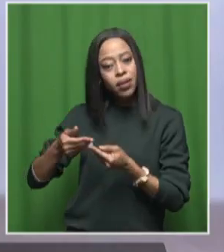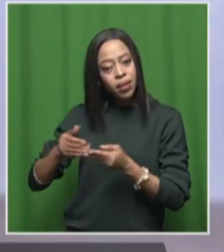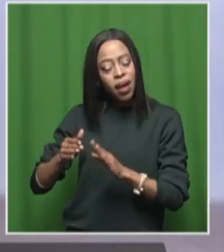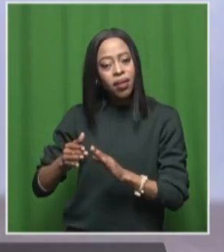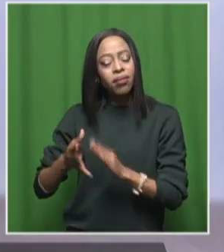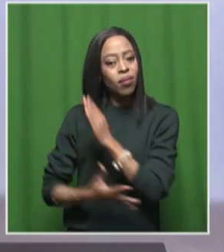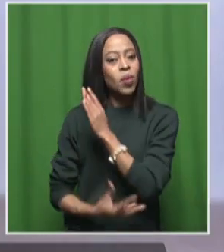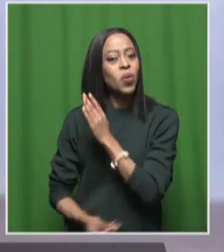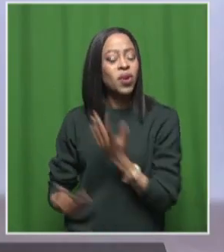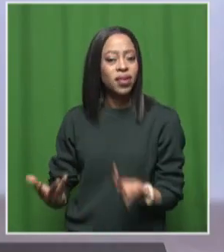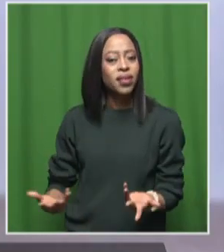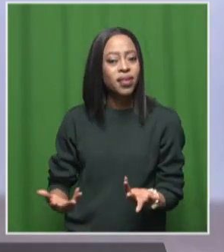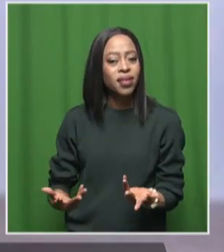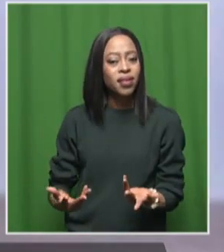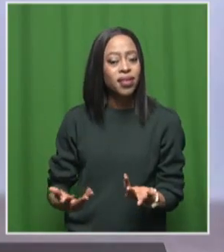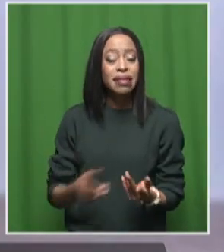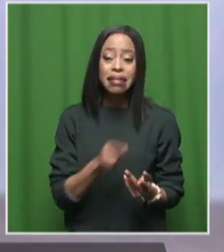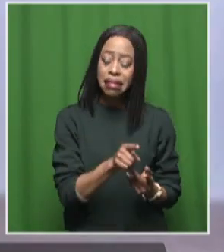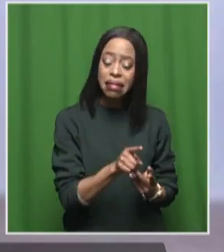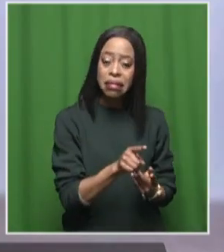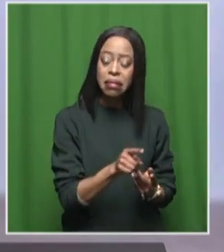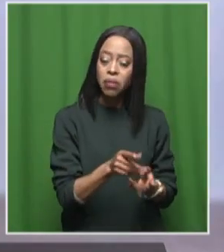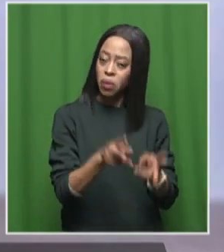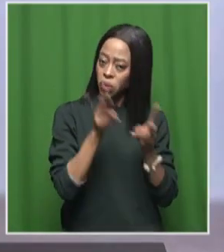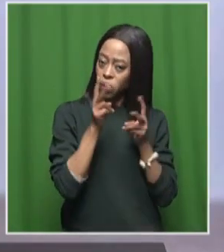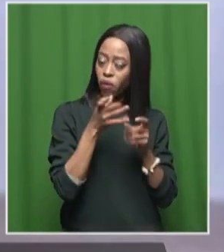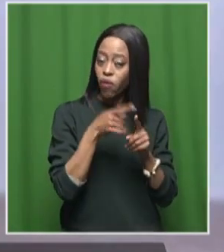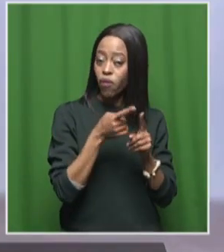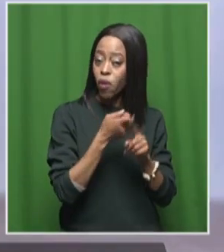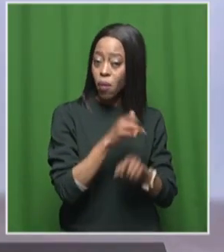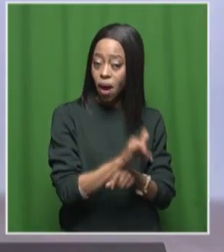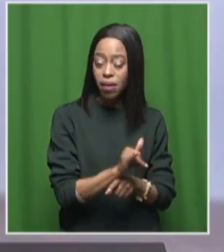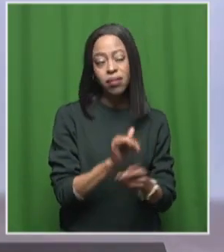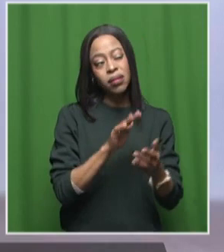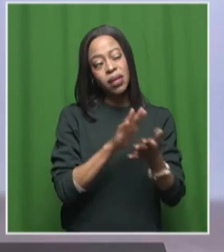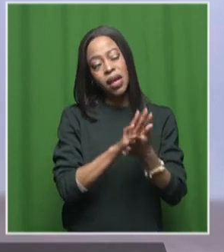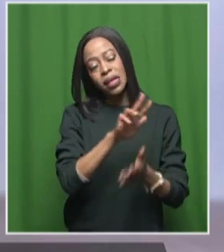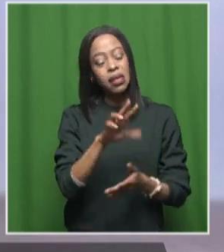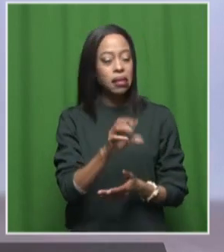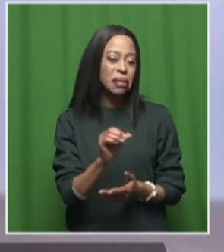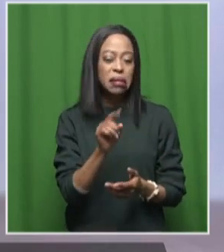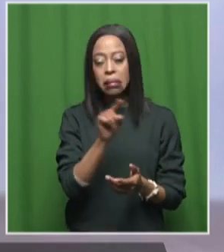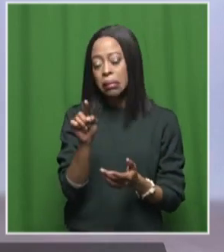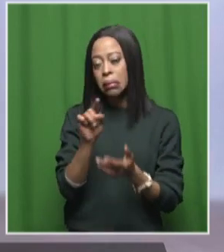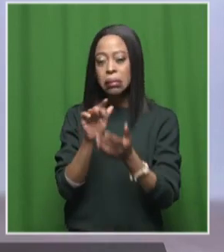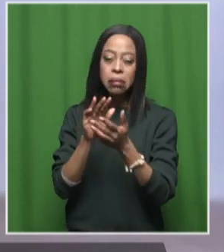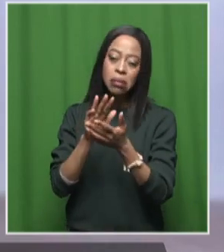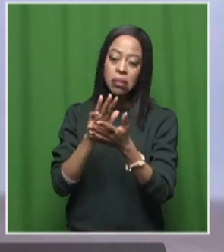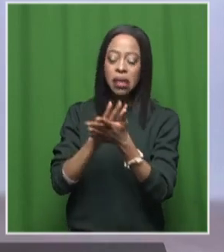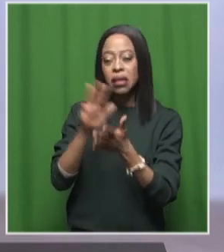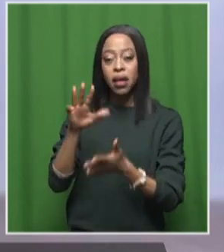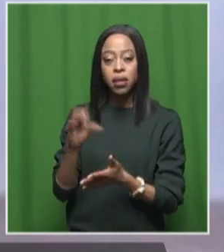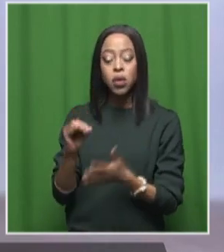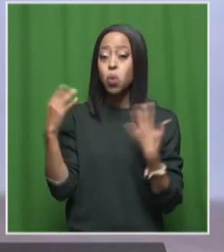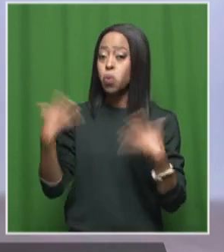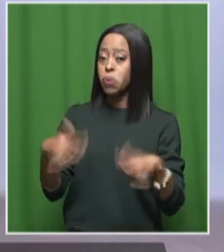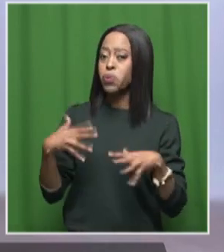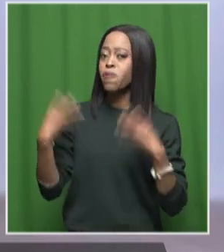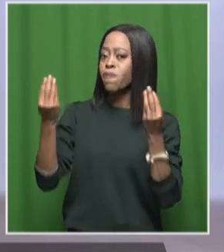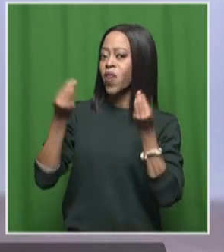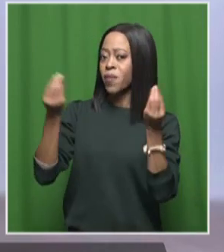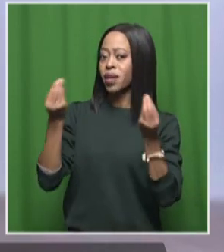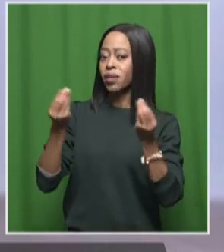that is really a takeout of this book. And then later on in the 80s and the 90s, he became one of the well-known artistic icon in the country. But